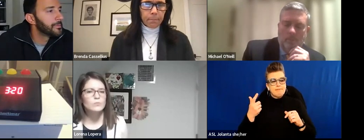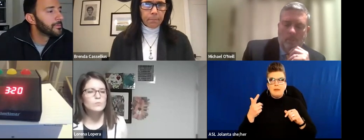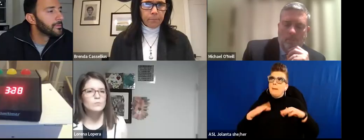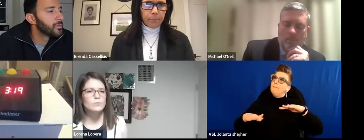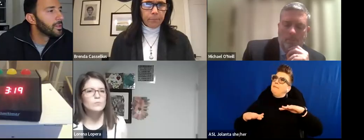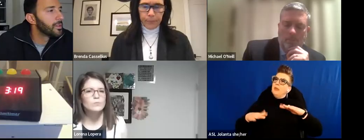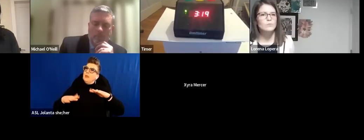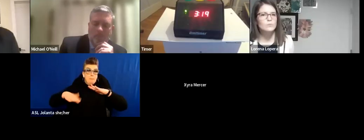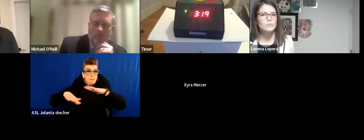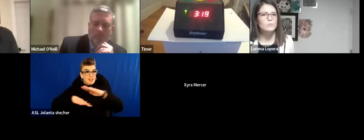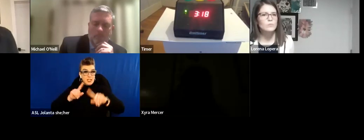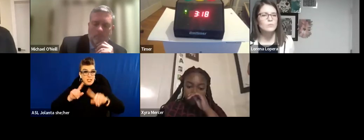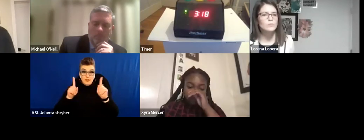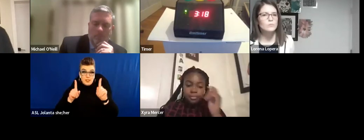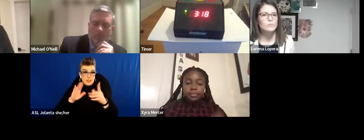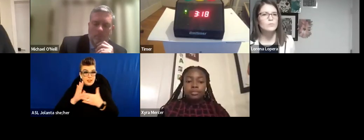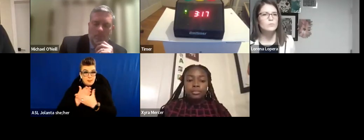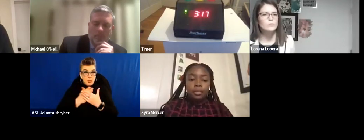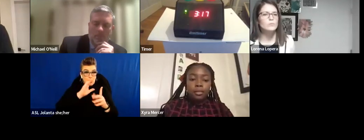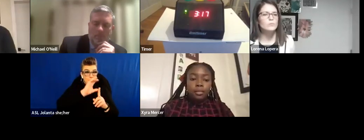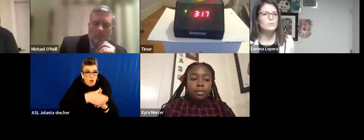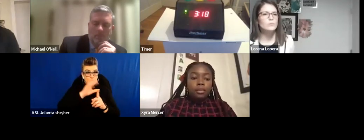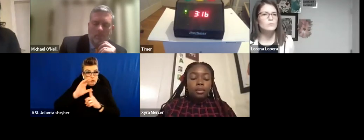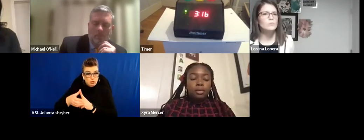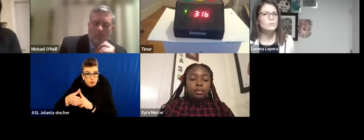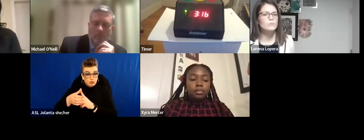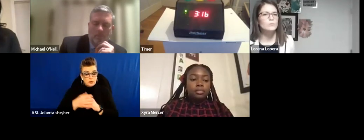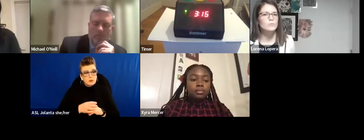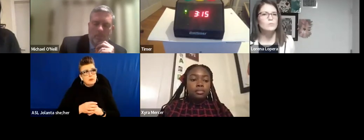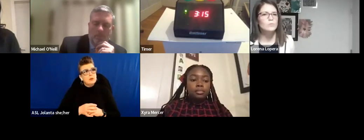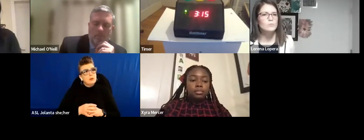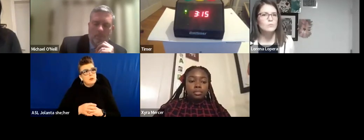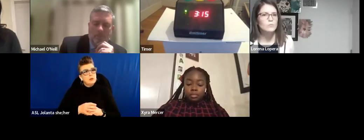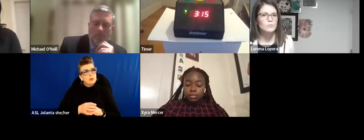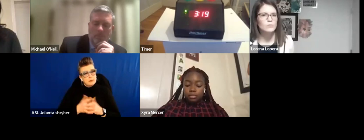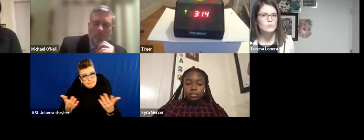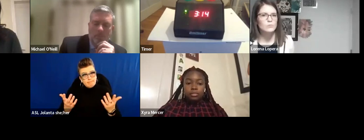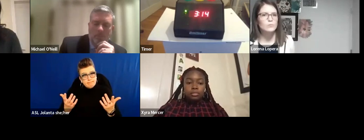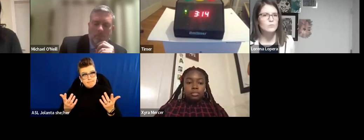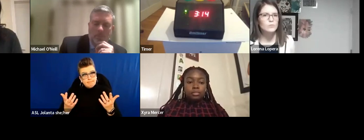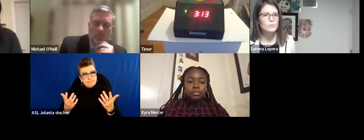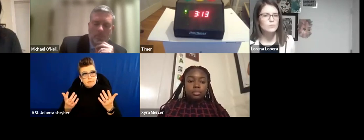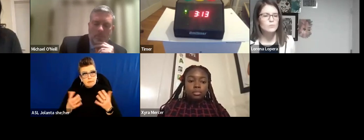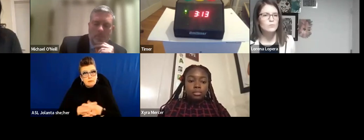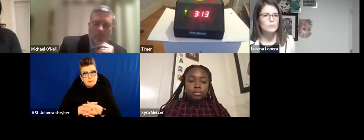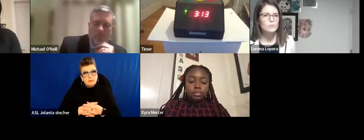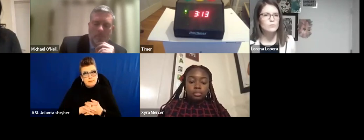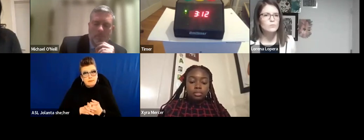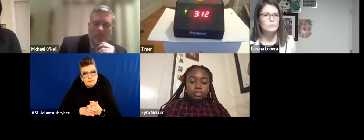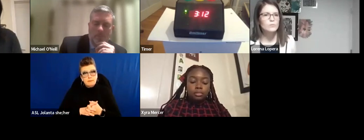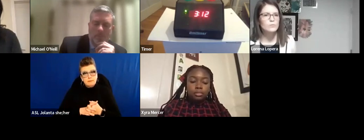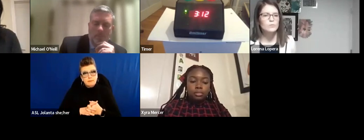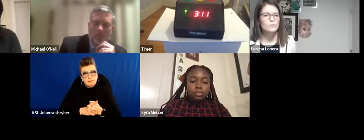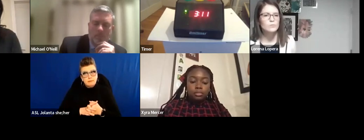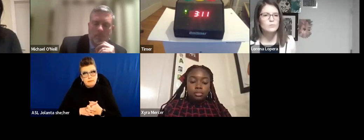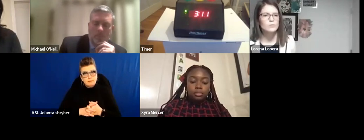differences between the cultures dealing with the the you know the the uh diversity